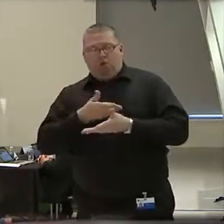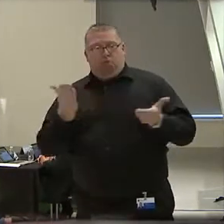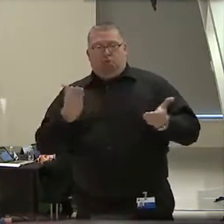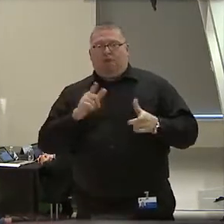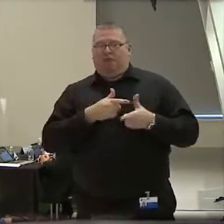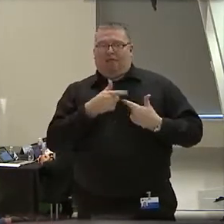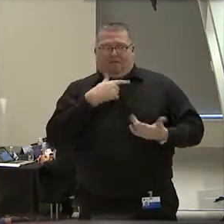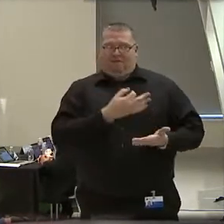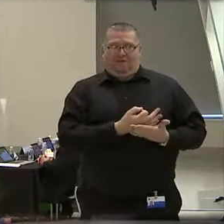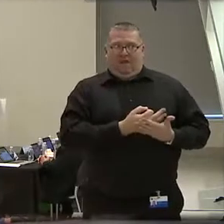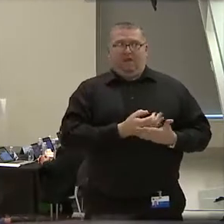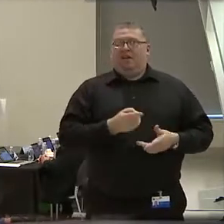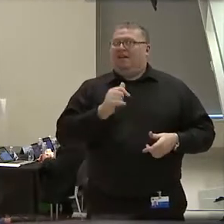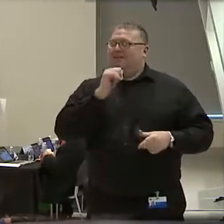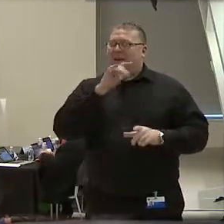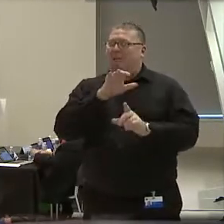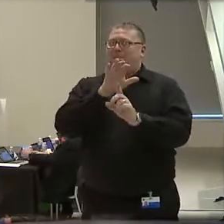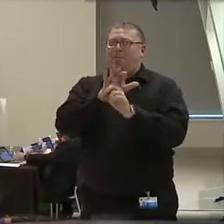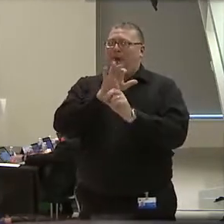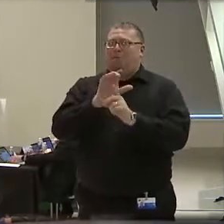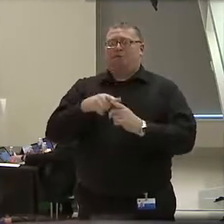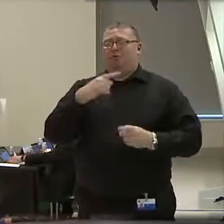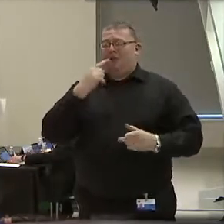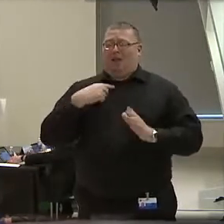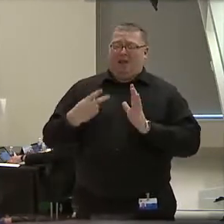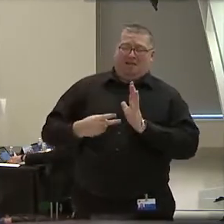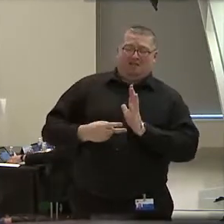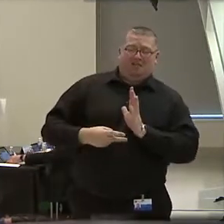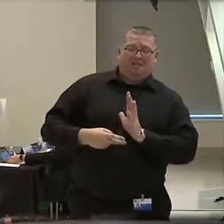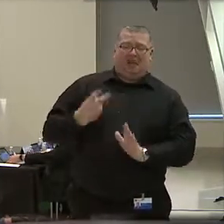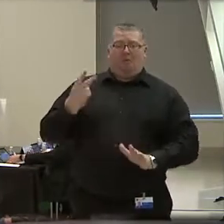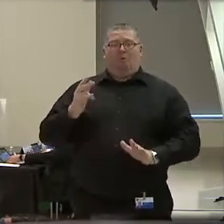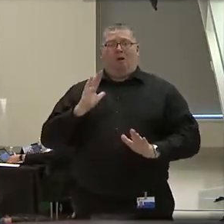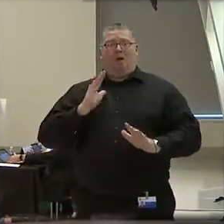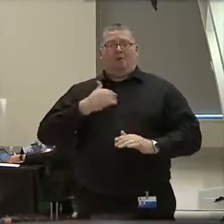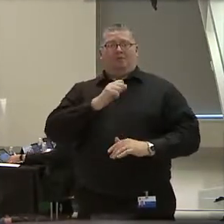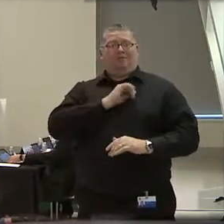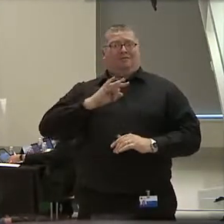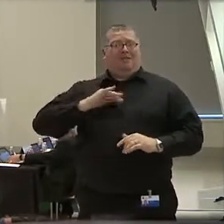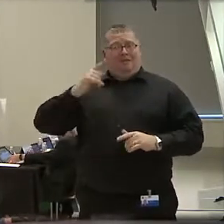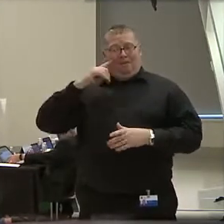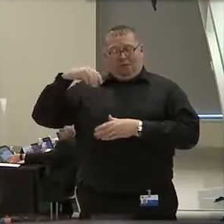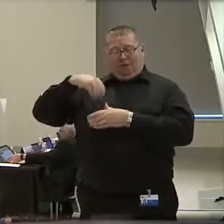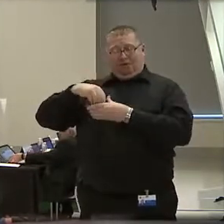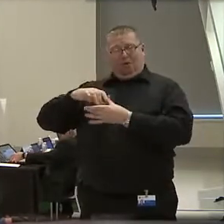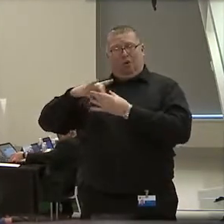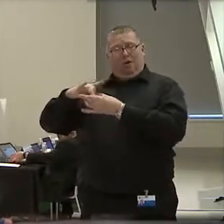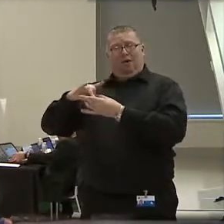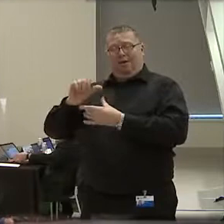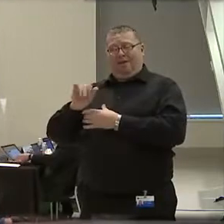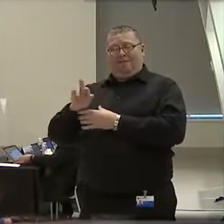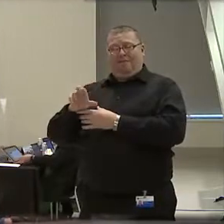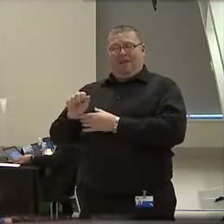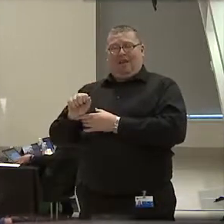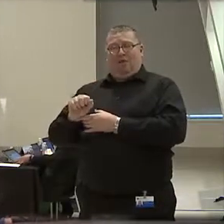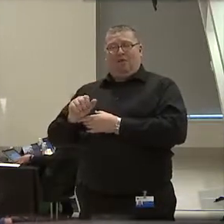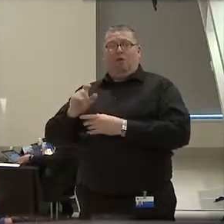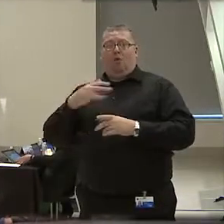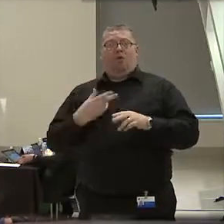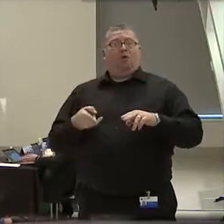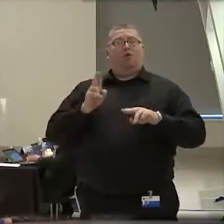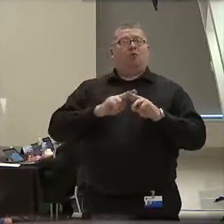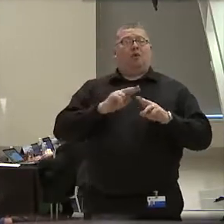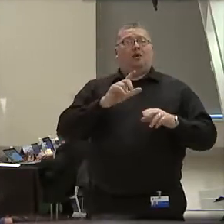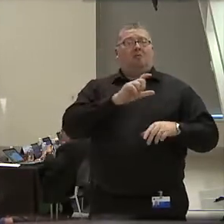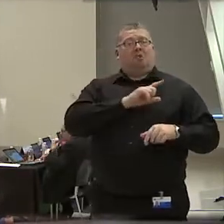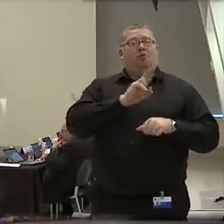It's not popular funding for a mayor to say, I'm going to double the size of internal affairs. It's not popular funding for the mayor to say that, we're going to increase